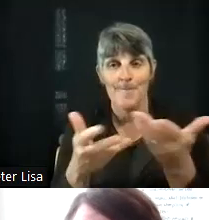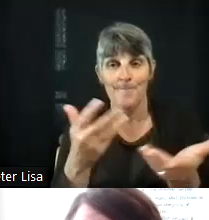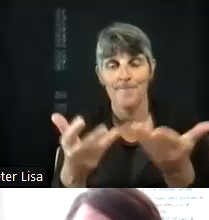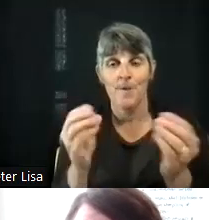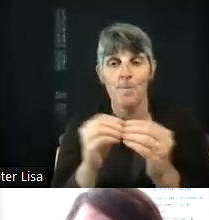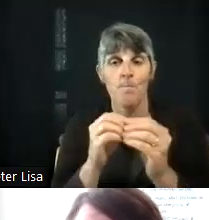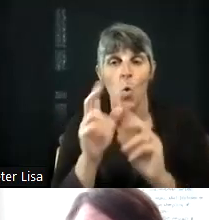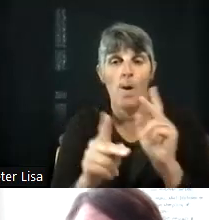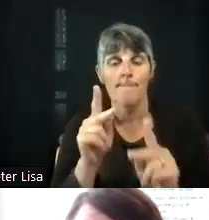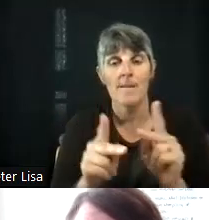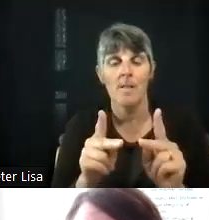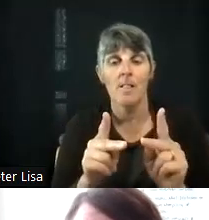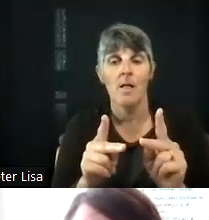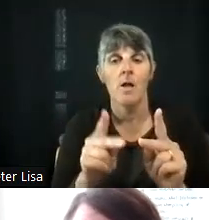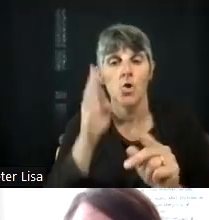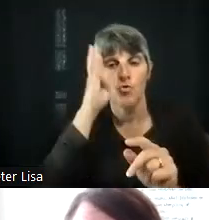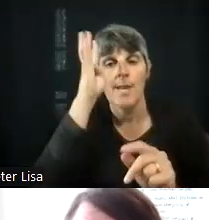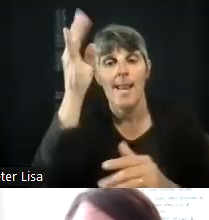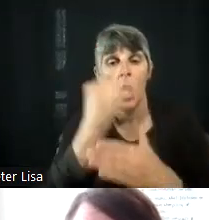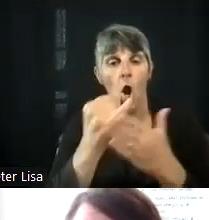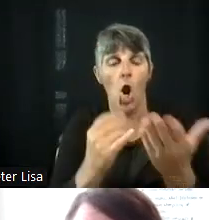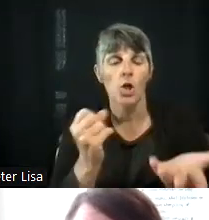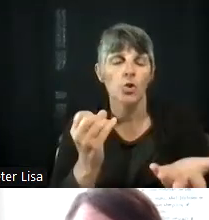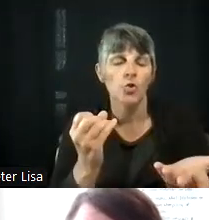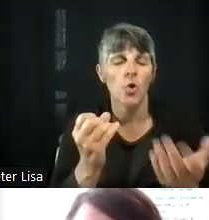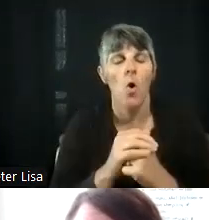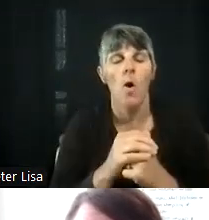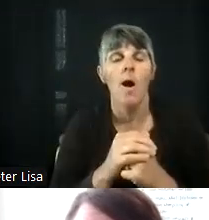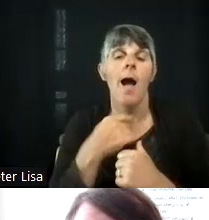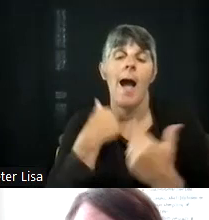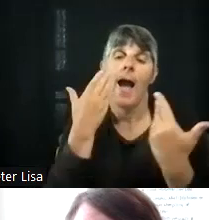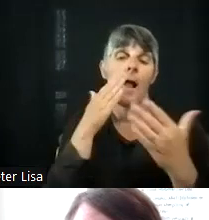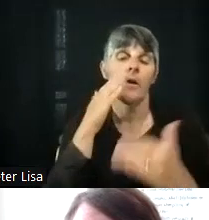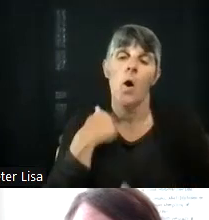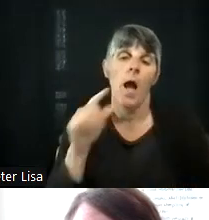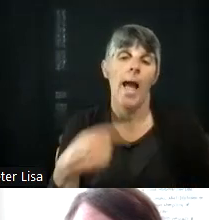more people creating art. So I don't know.